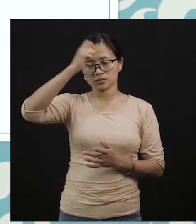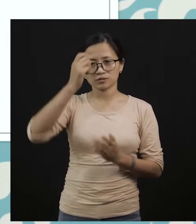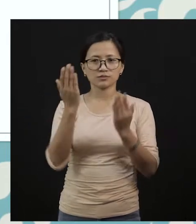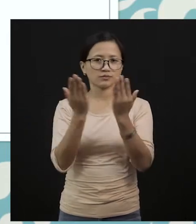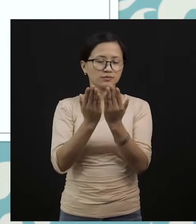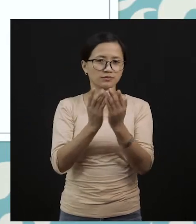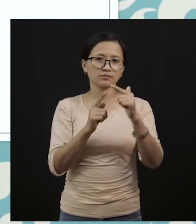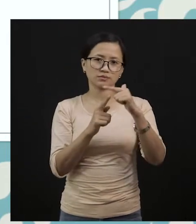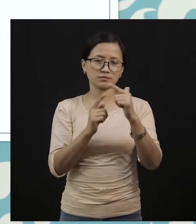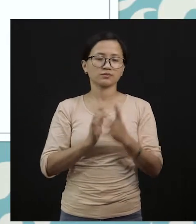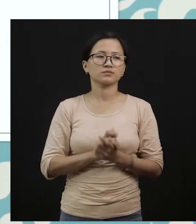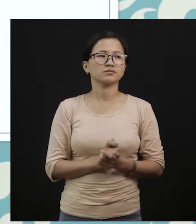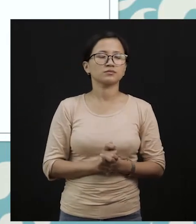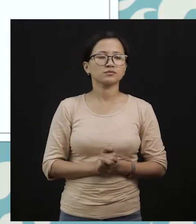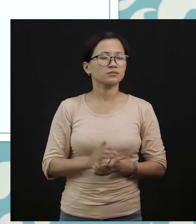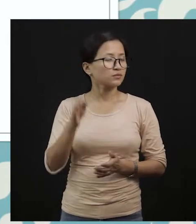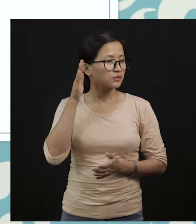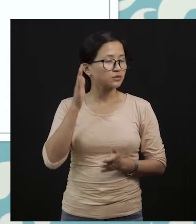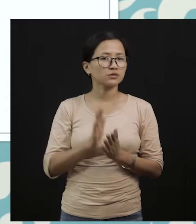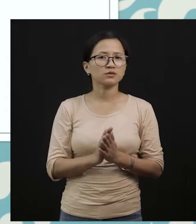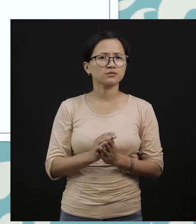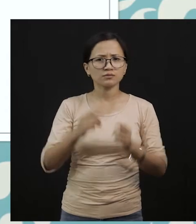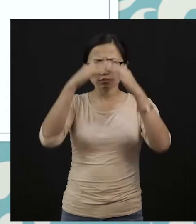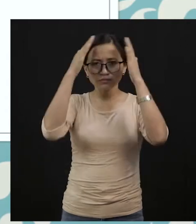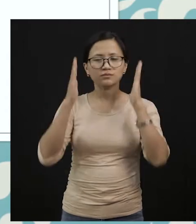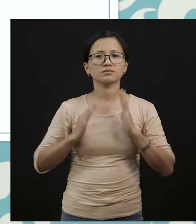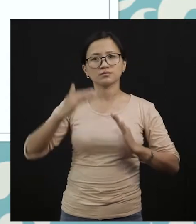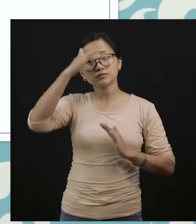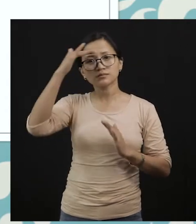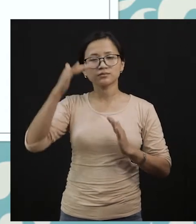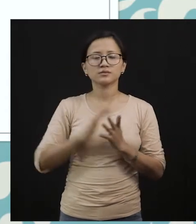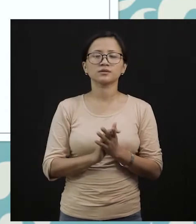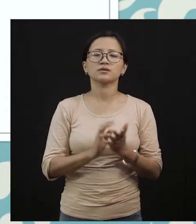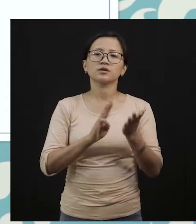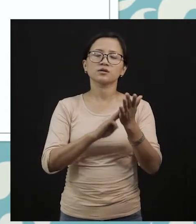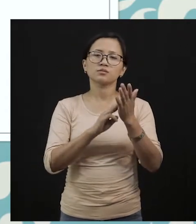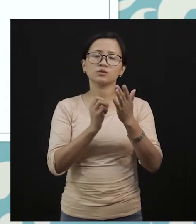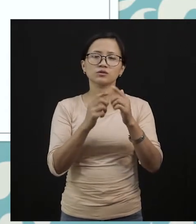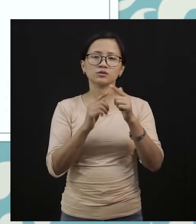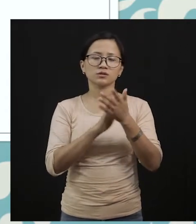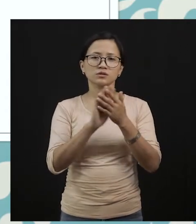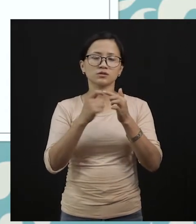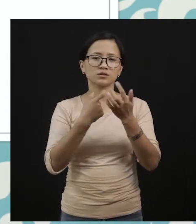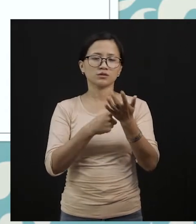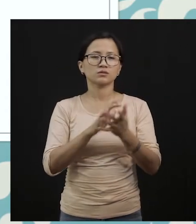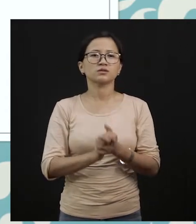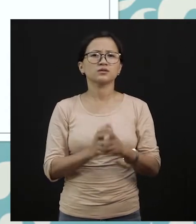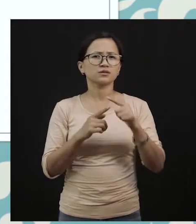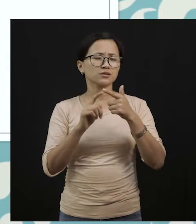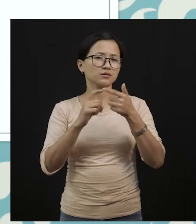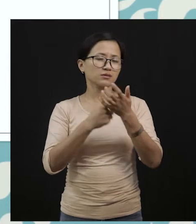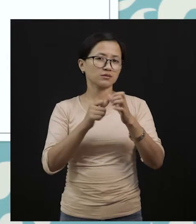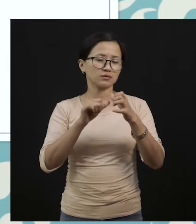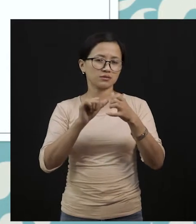textbook. Have you all heard of Mother Teresa? Yes, when I say that, there is a picture, an old